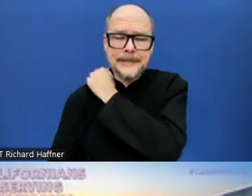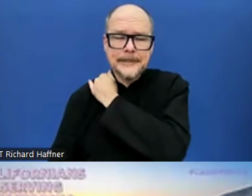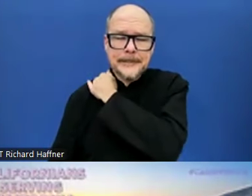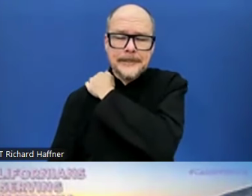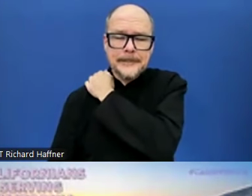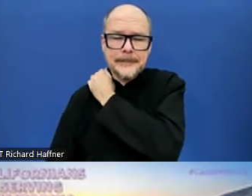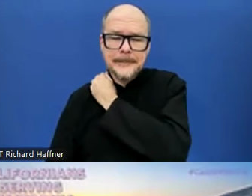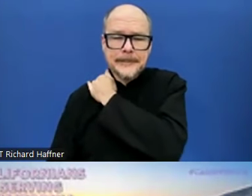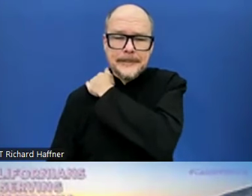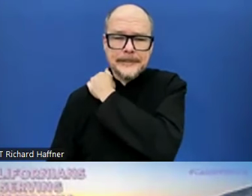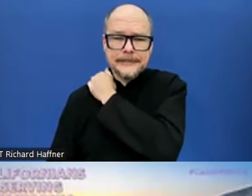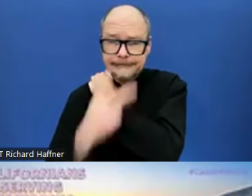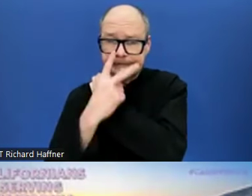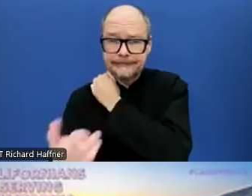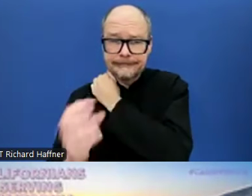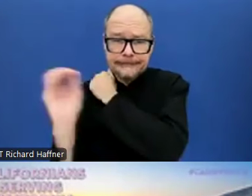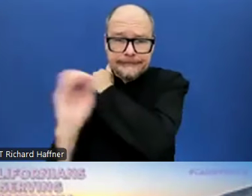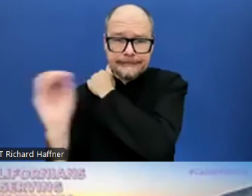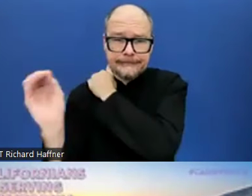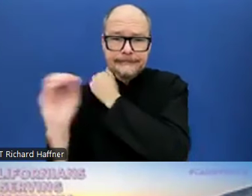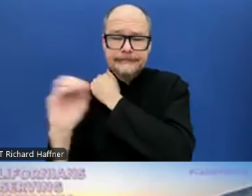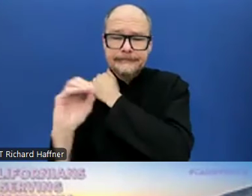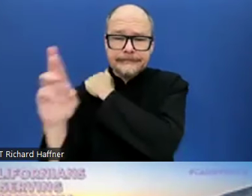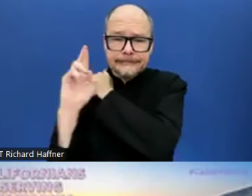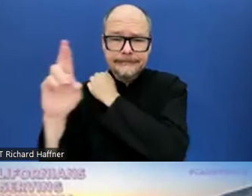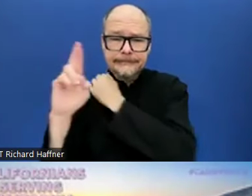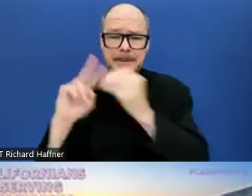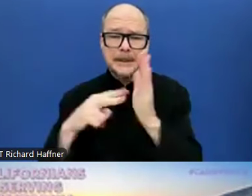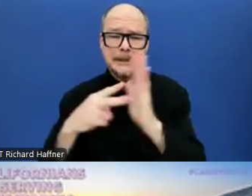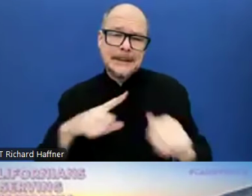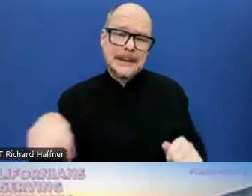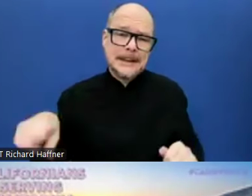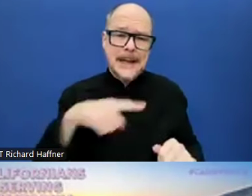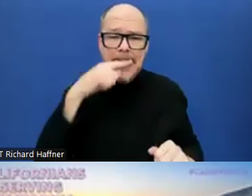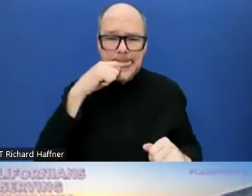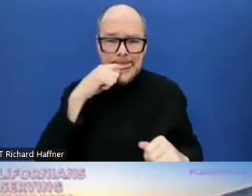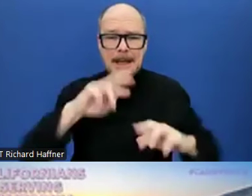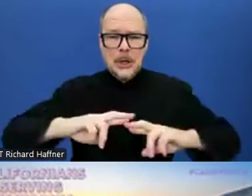Okay, I don't see any hands, which hopefully means you're just ready to get started, which is great.